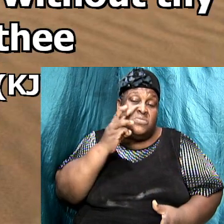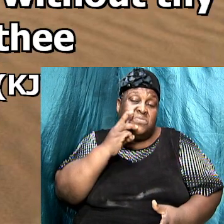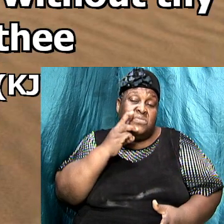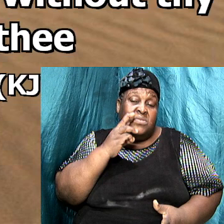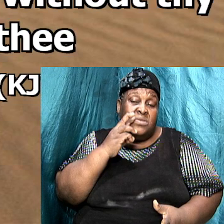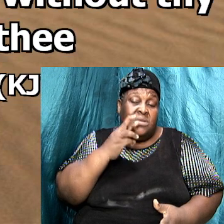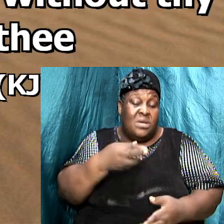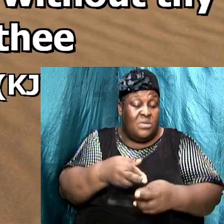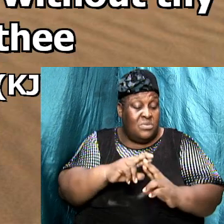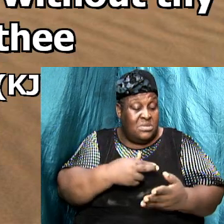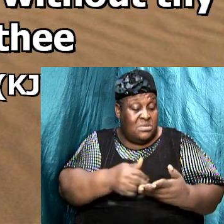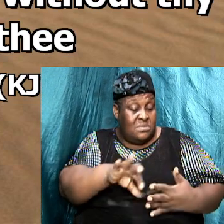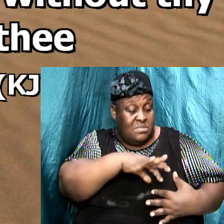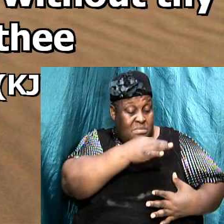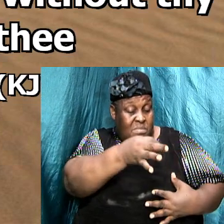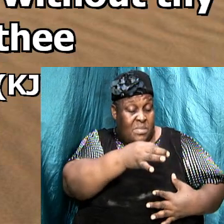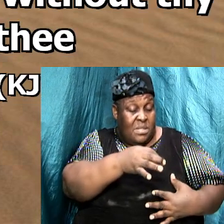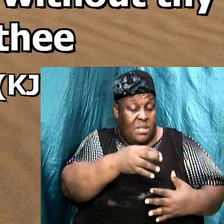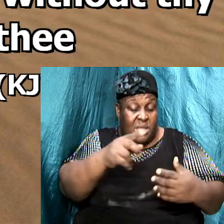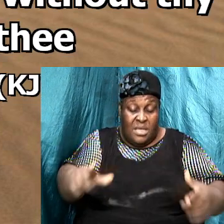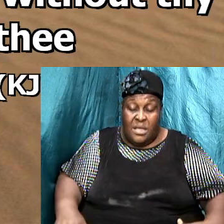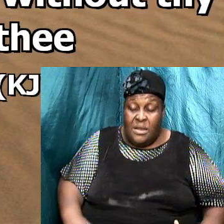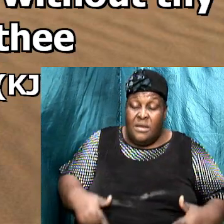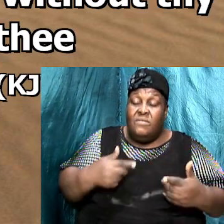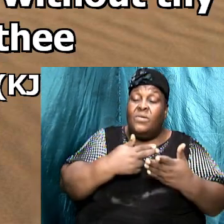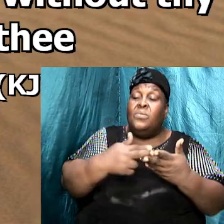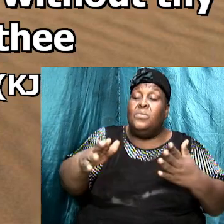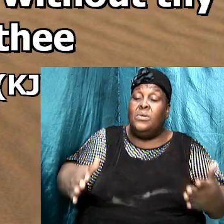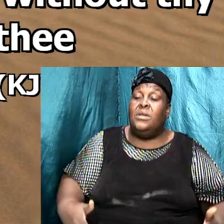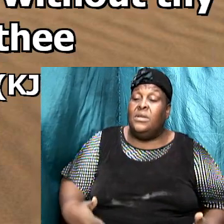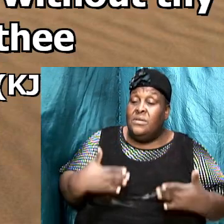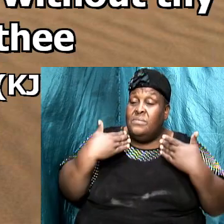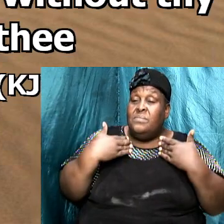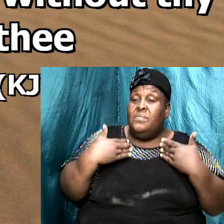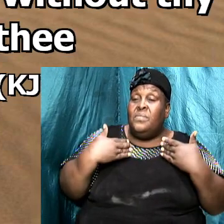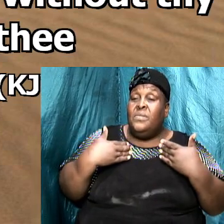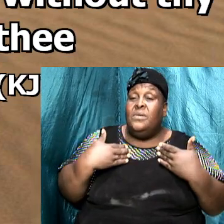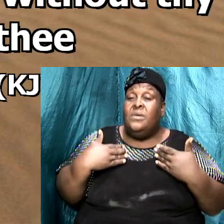receive the Holy Spirit, and live a holy life.